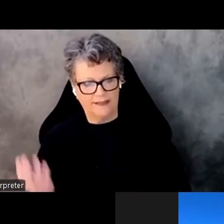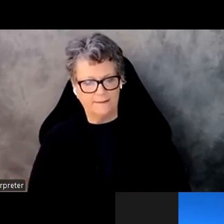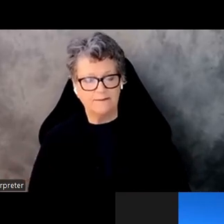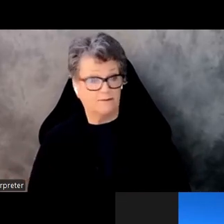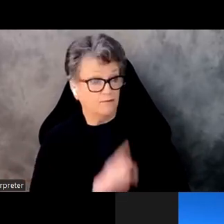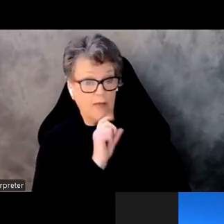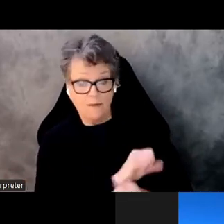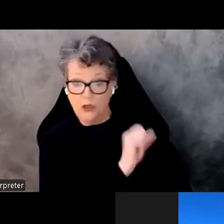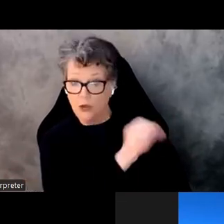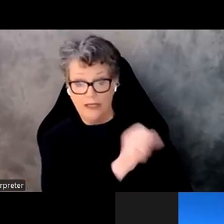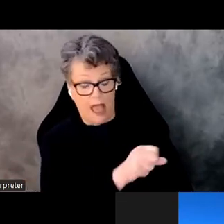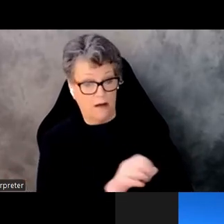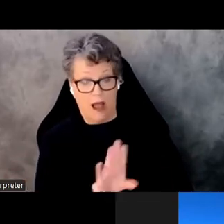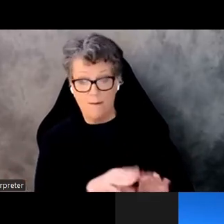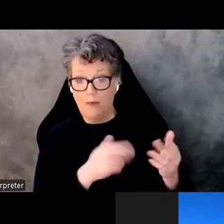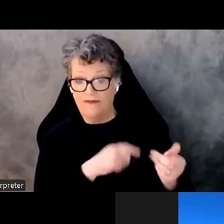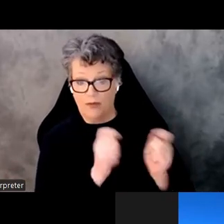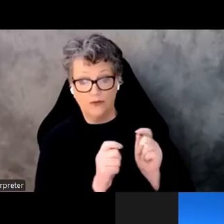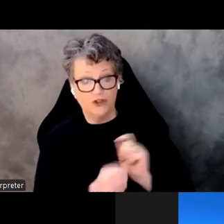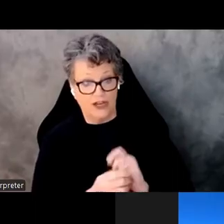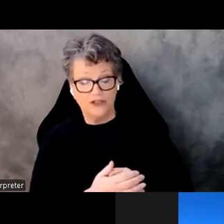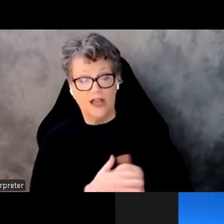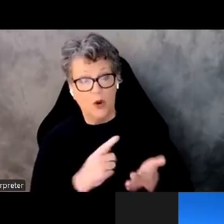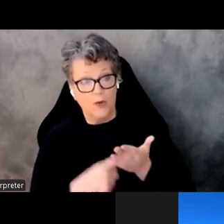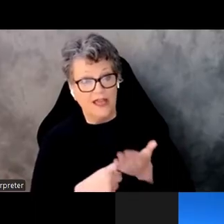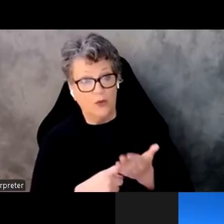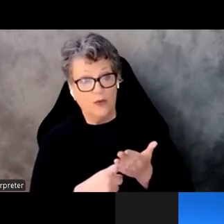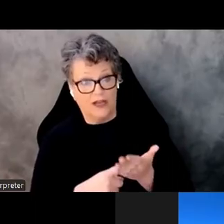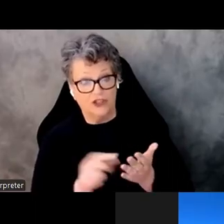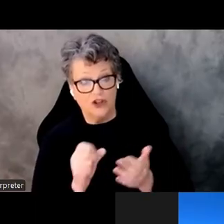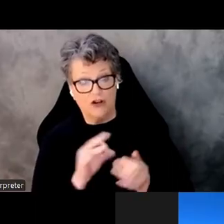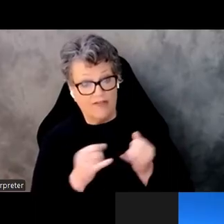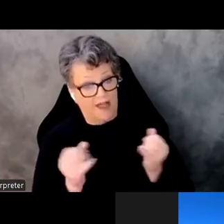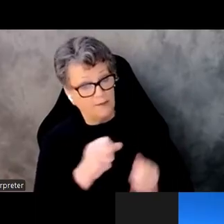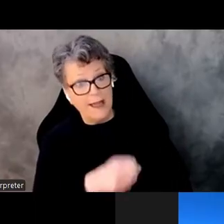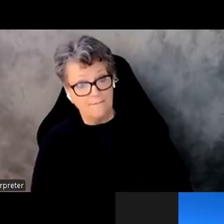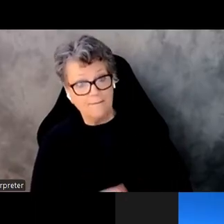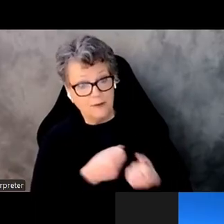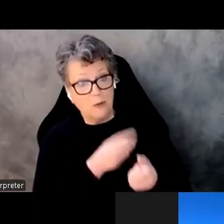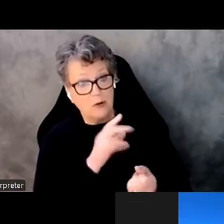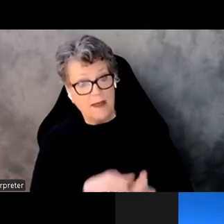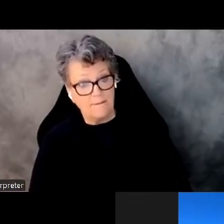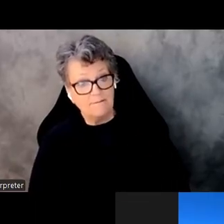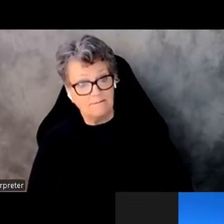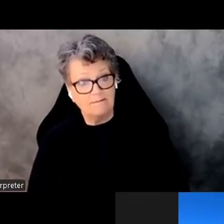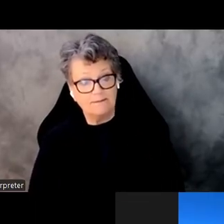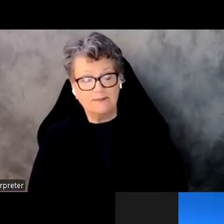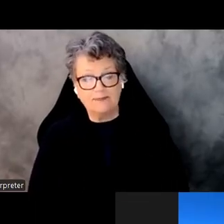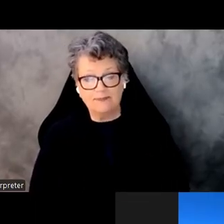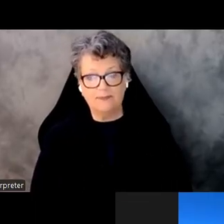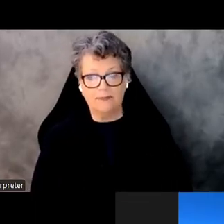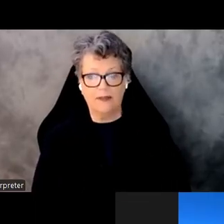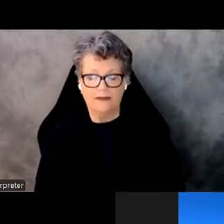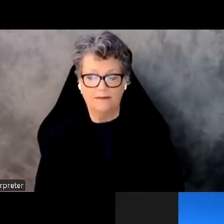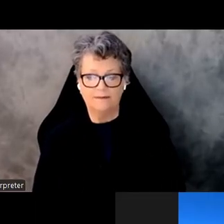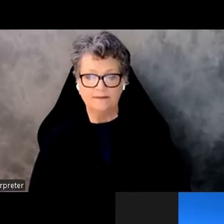Absolutely. Yeah, I'm open for those changes, and we could talk offline, but yeah, I'm supportive of that.